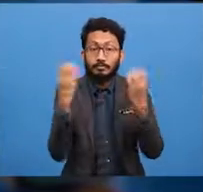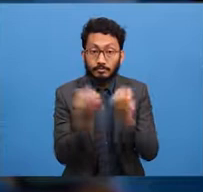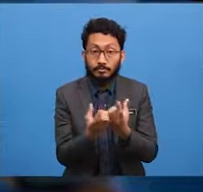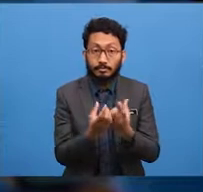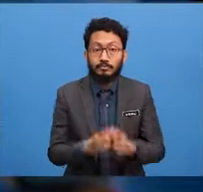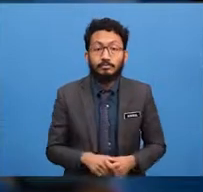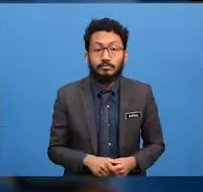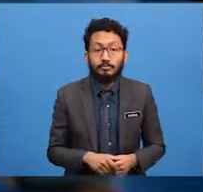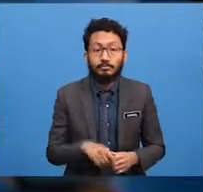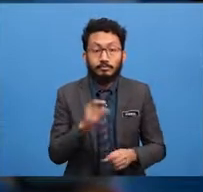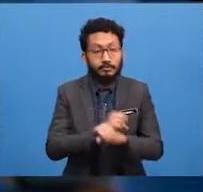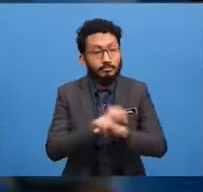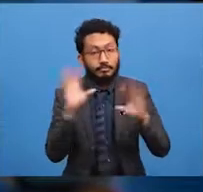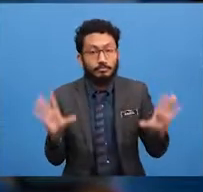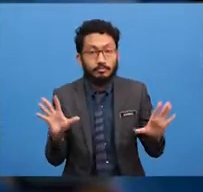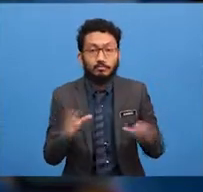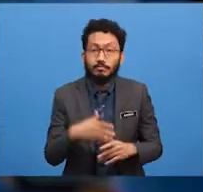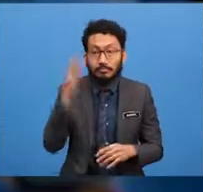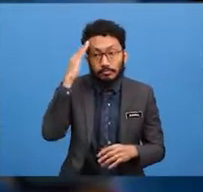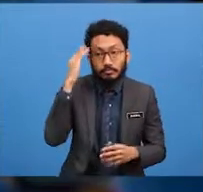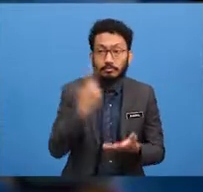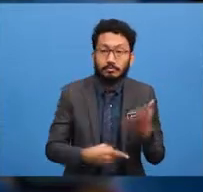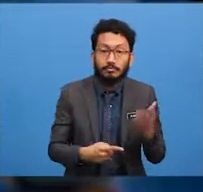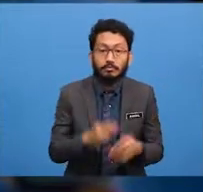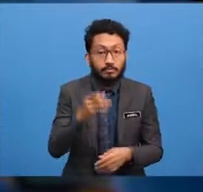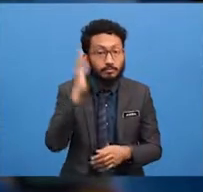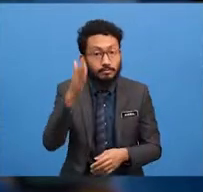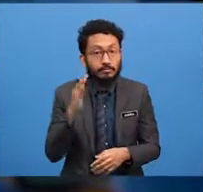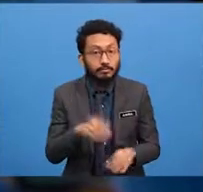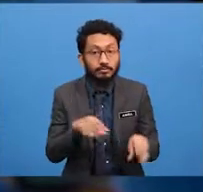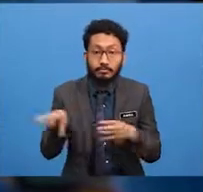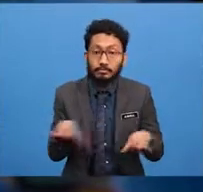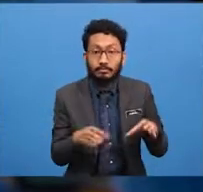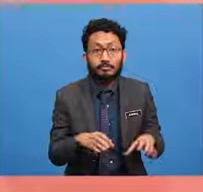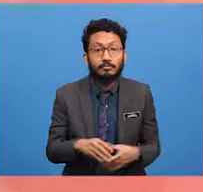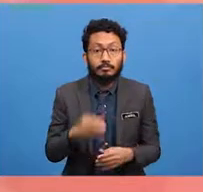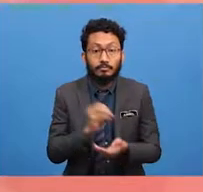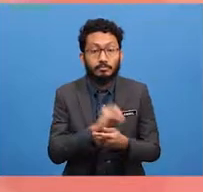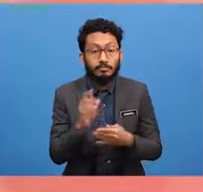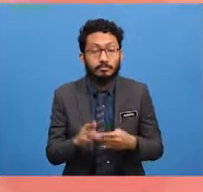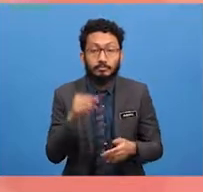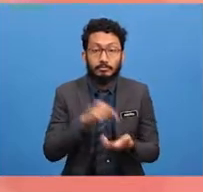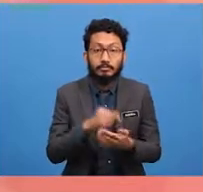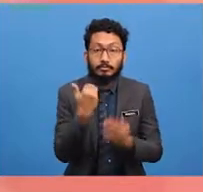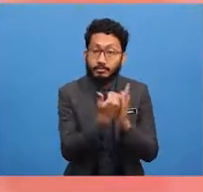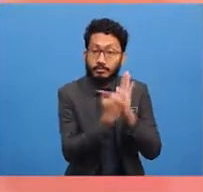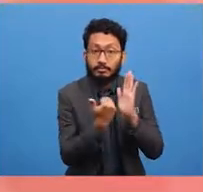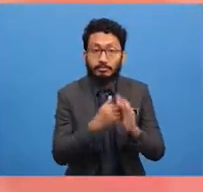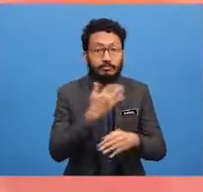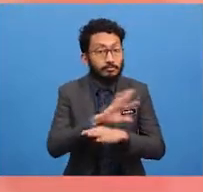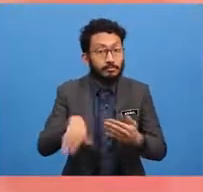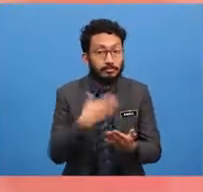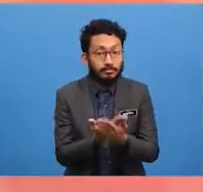are clear and you know what you're going to do. By the end of this lesson, hopefully all of you will